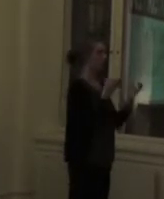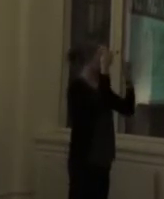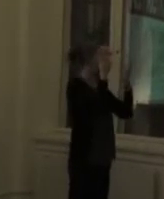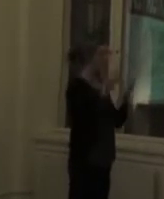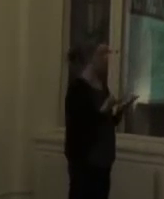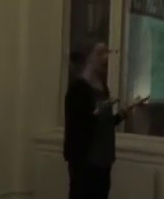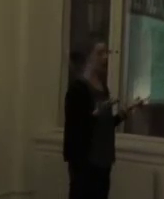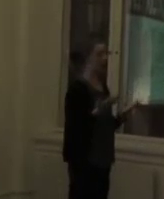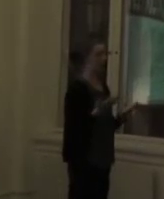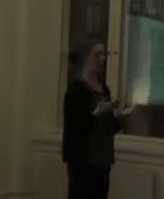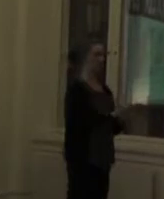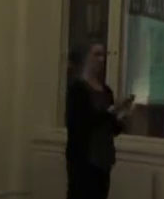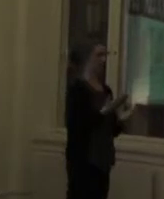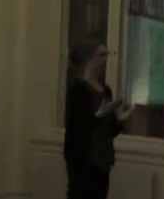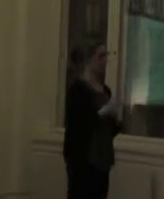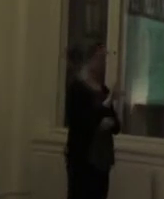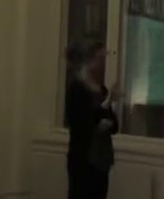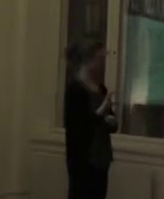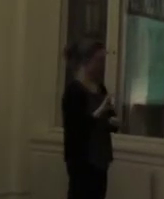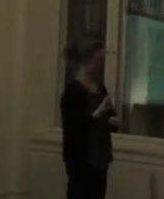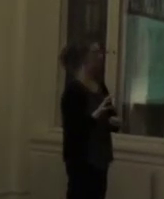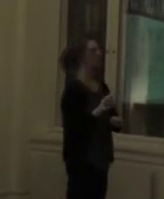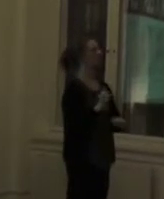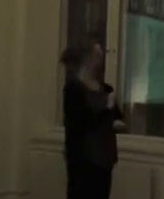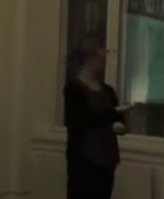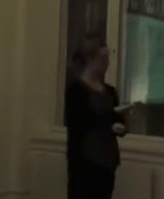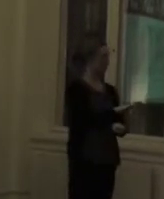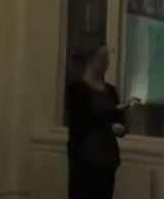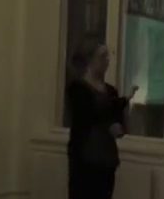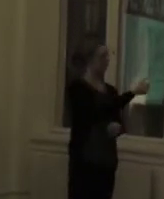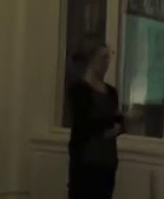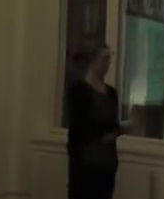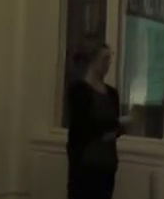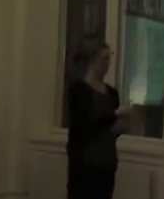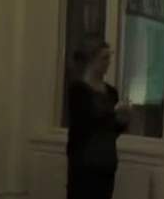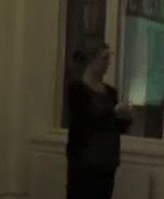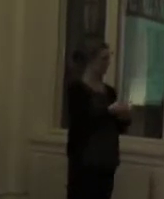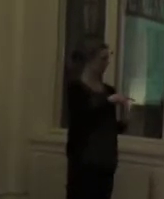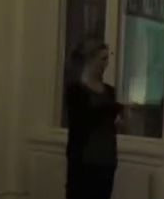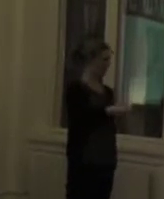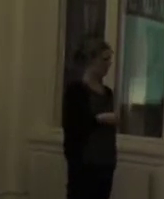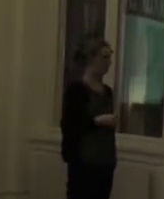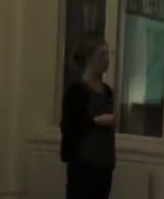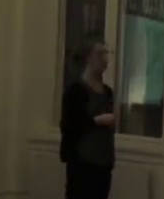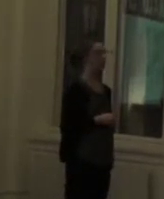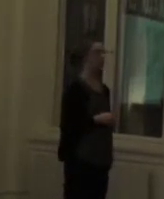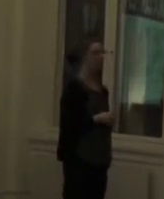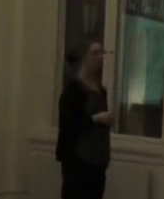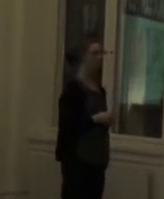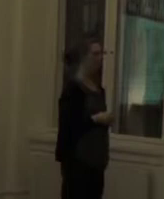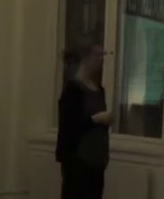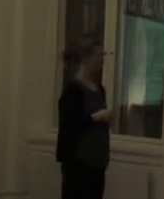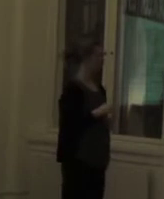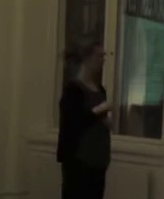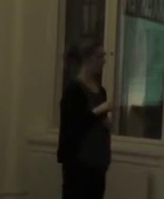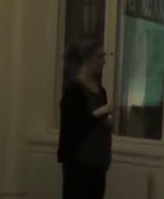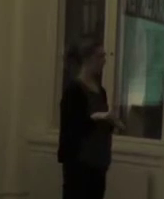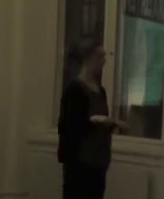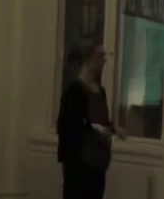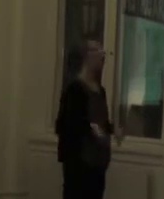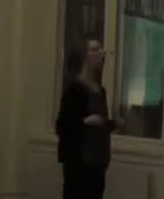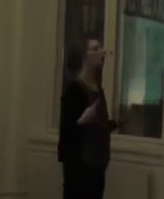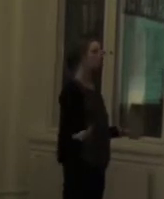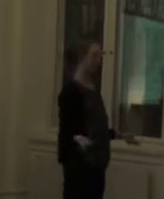the website, online. The information that we have in Kurdish, for example, is not available